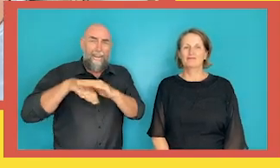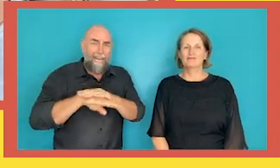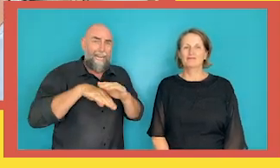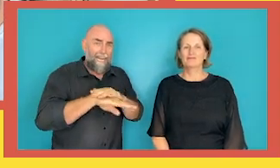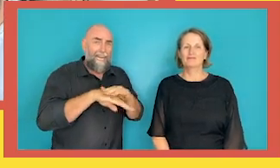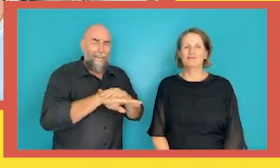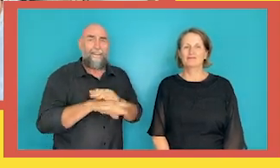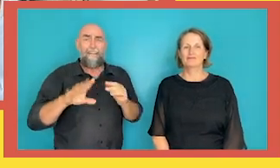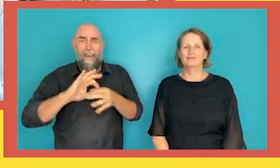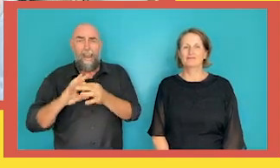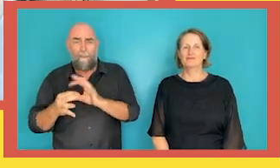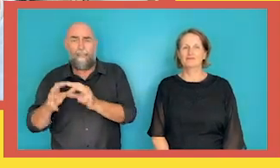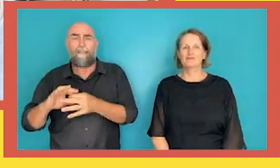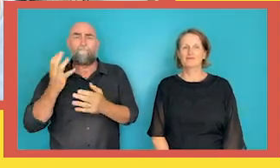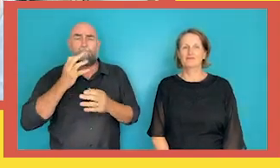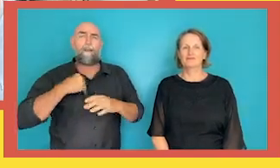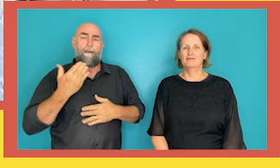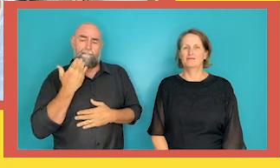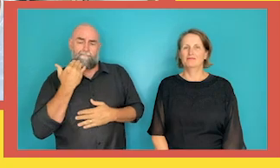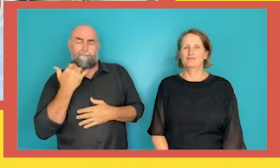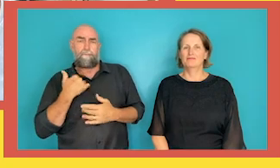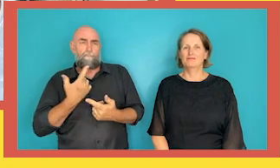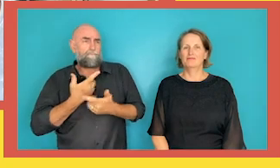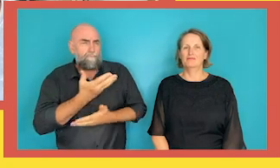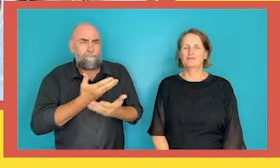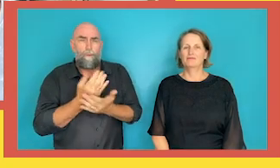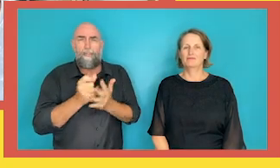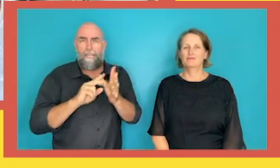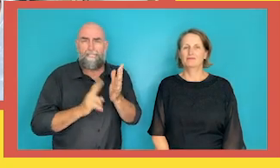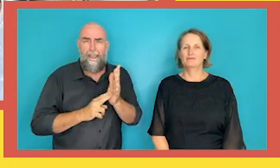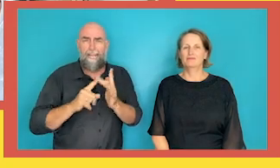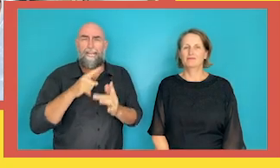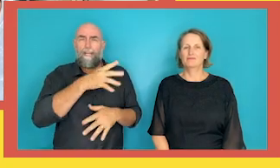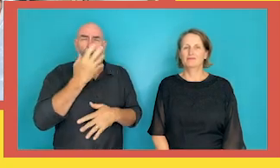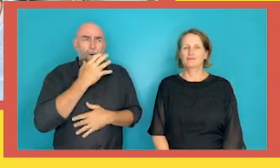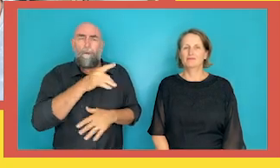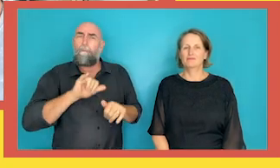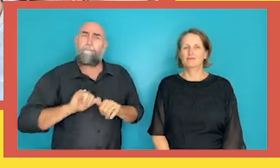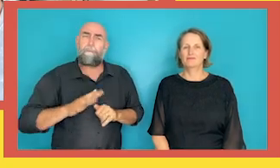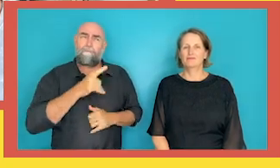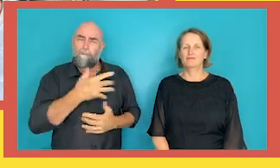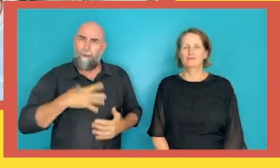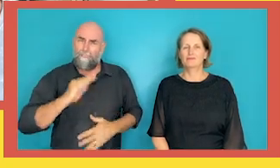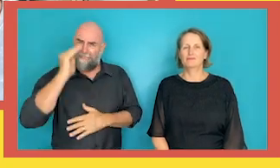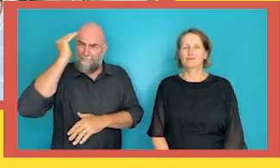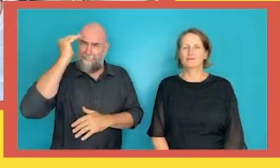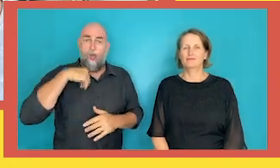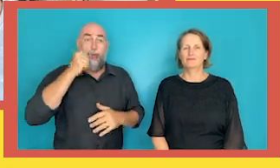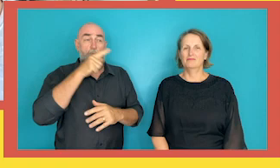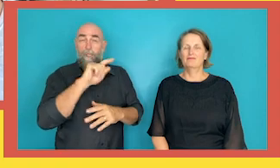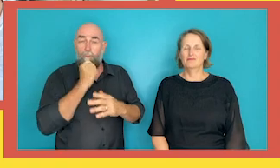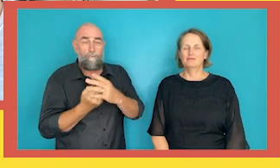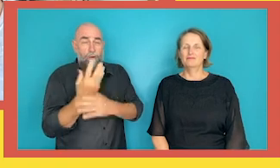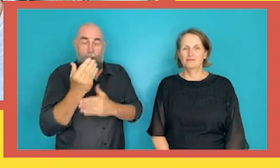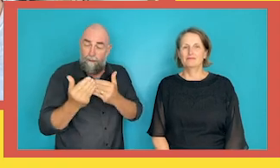said, already qualified, and I've been speaking to the great Danny DeToro recently, and she's absolutely pumped, and I know she's just going to grow in the next